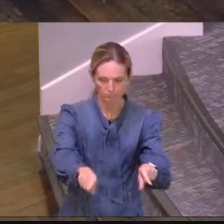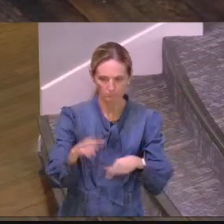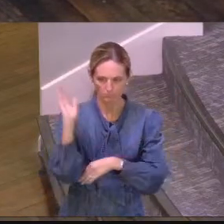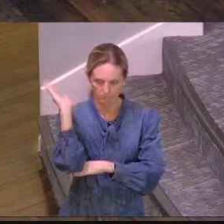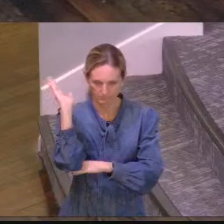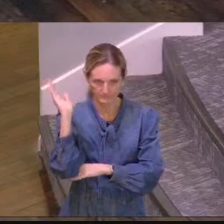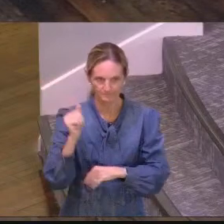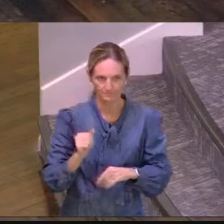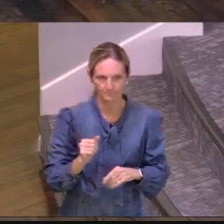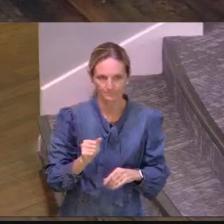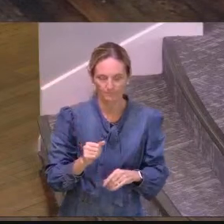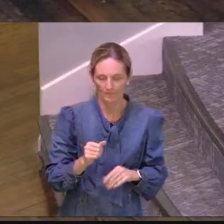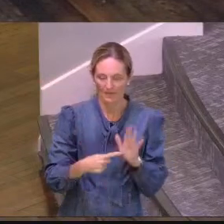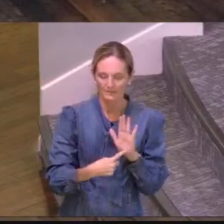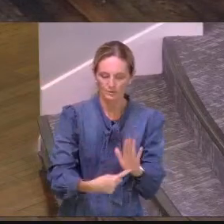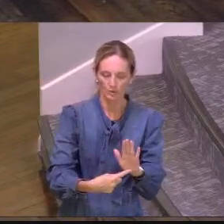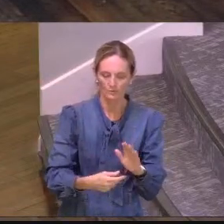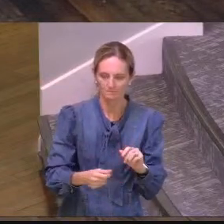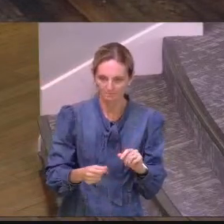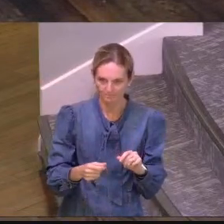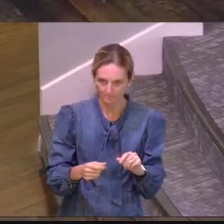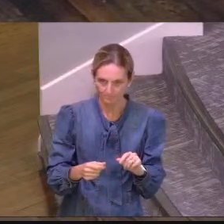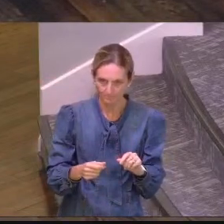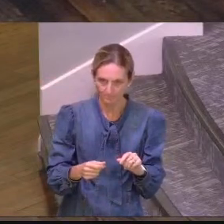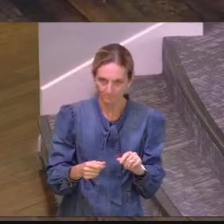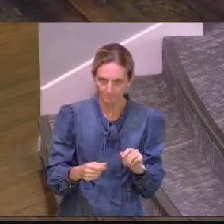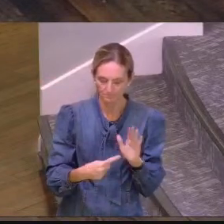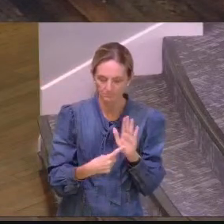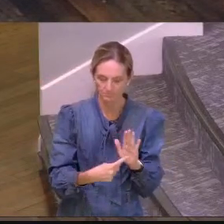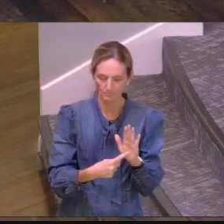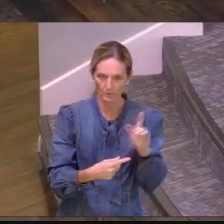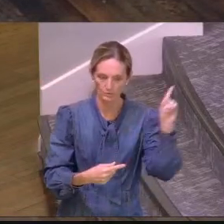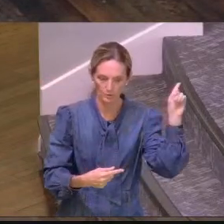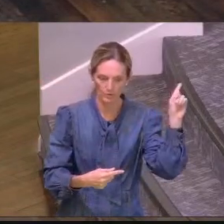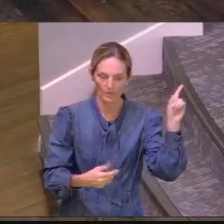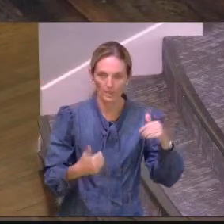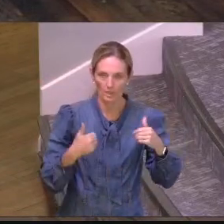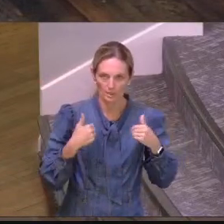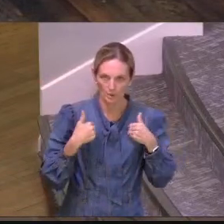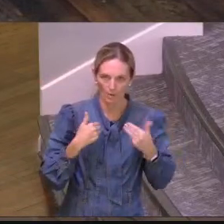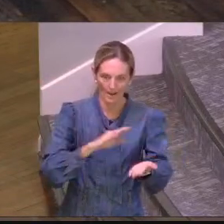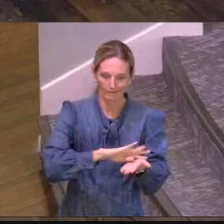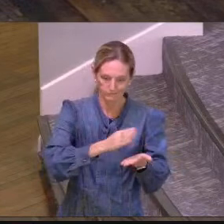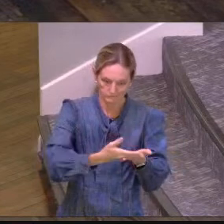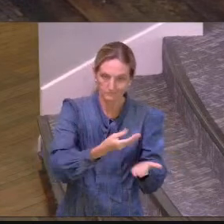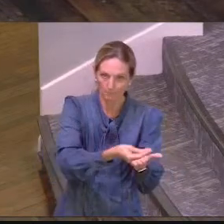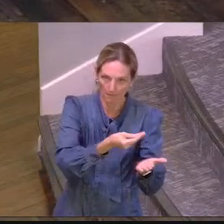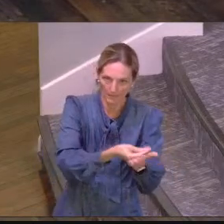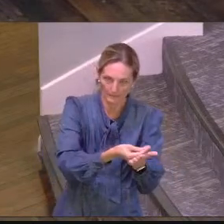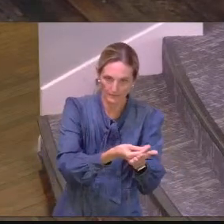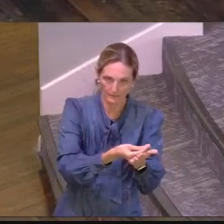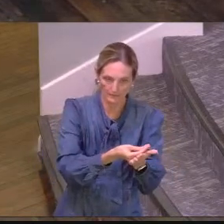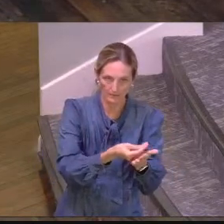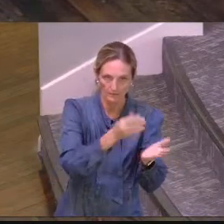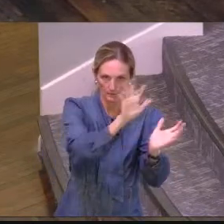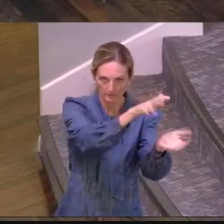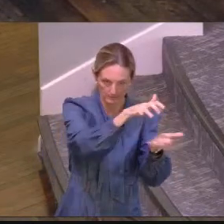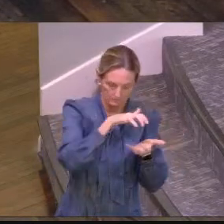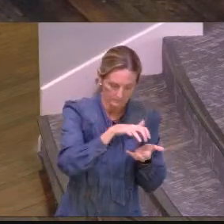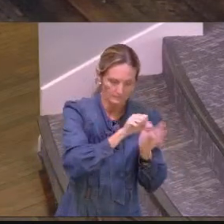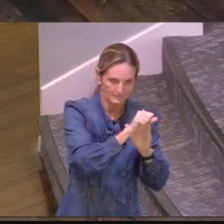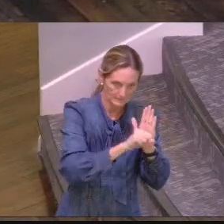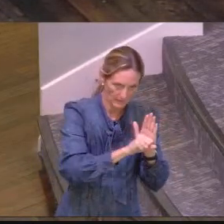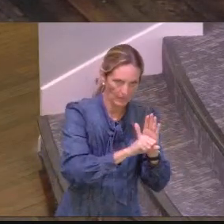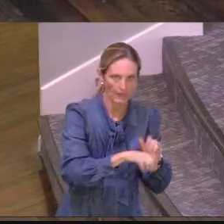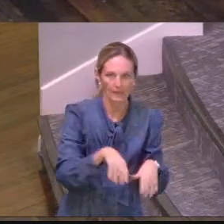prior that showed that, you get so much money from the state and you get something